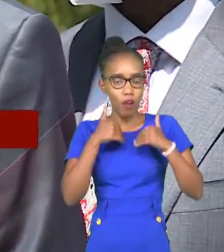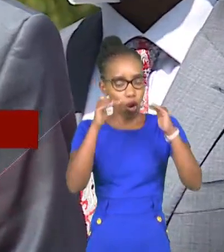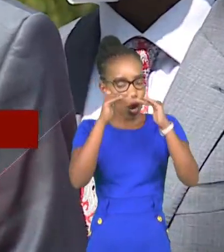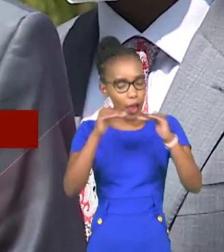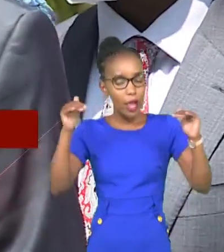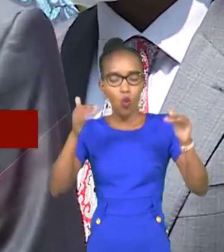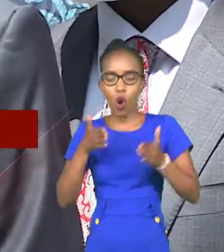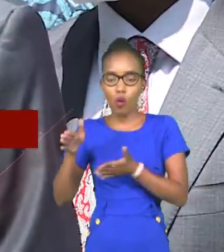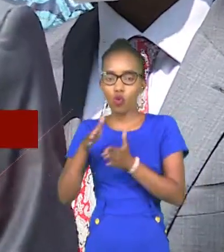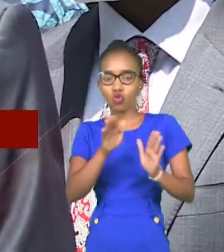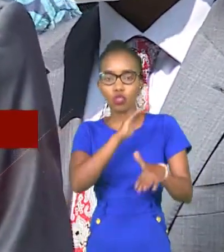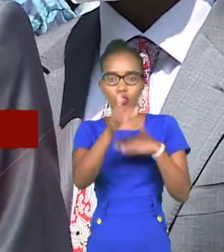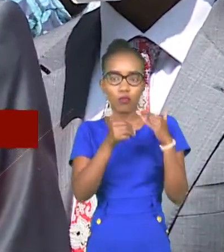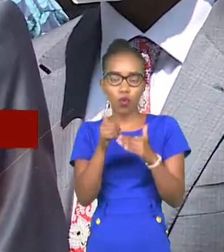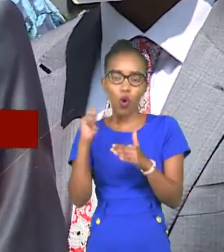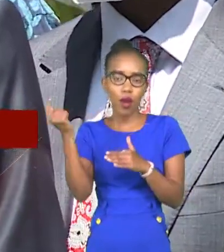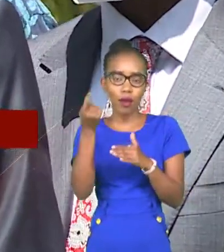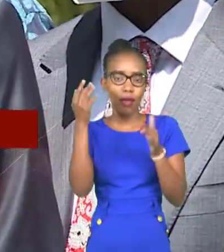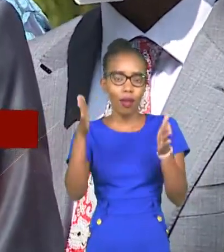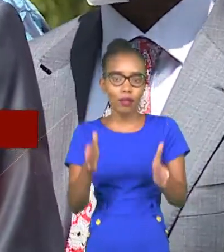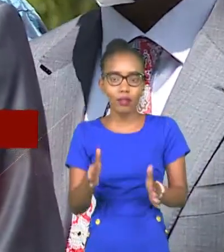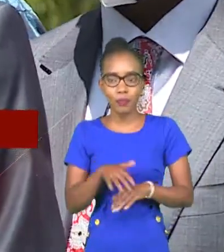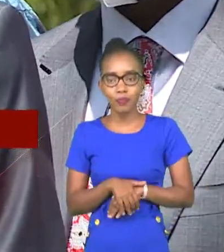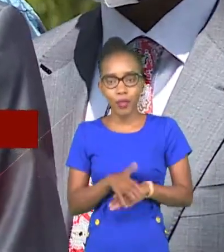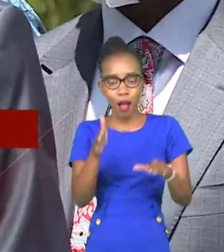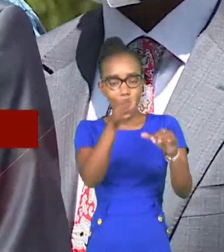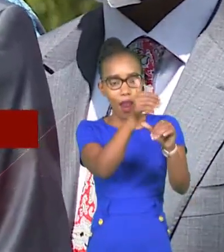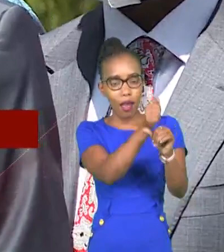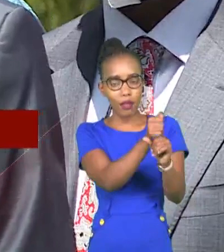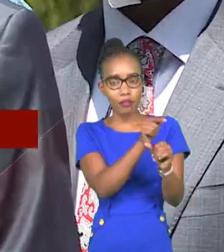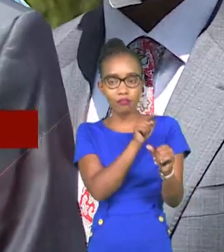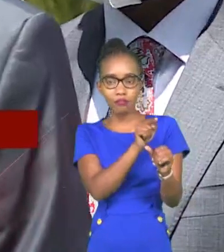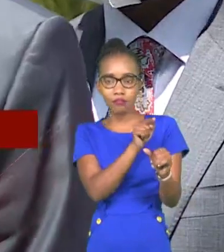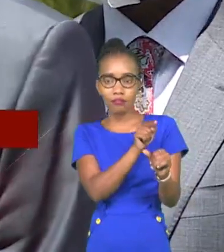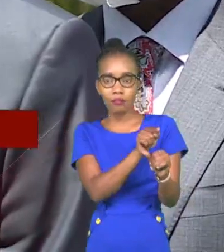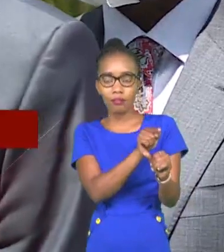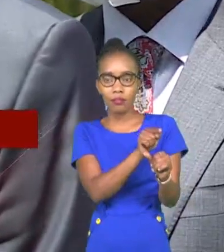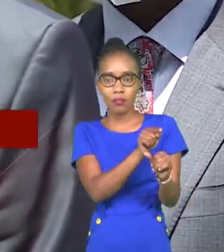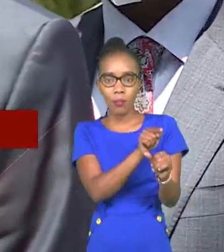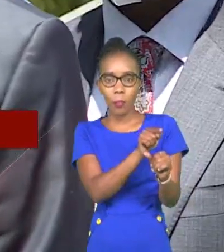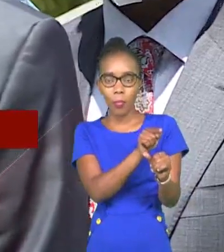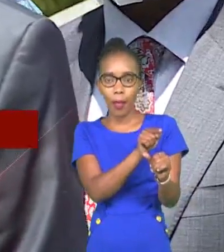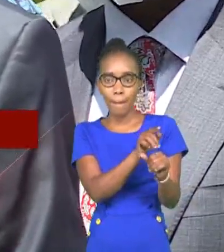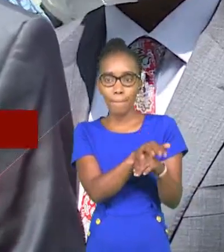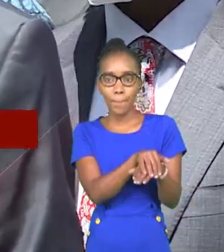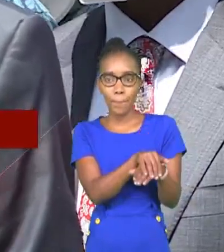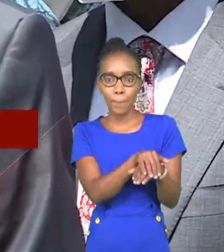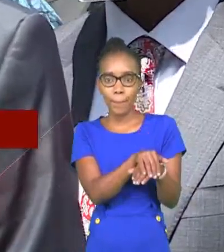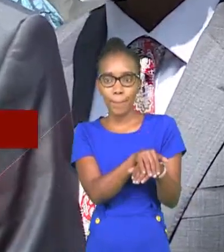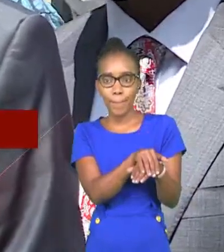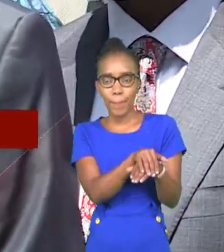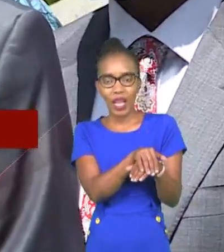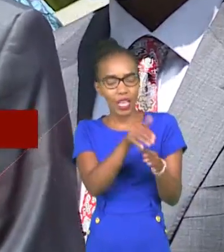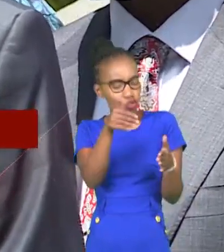opportunities for all Kenyans. This alliance is a bridge. Is a breath of fresh